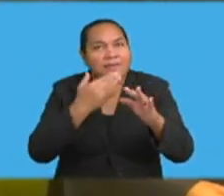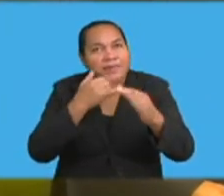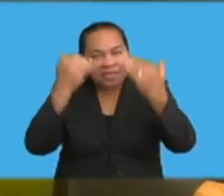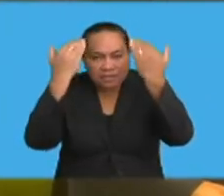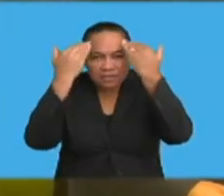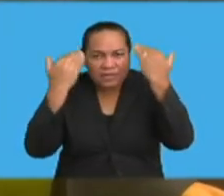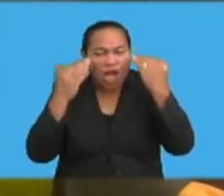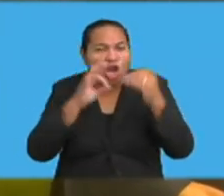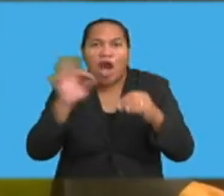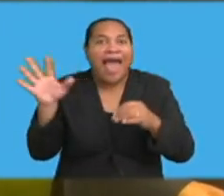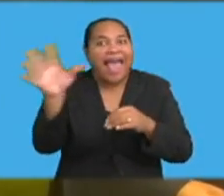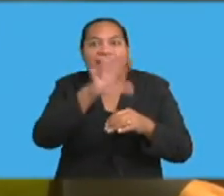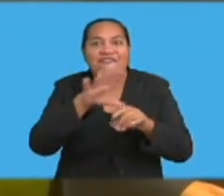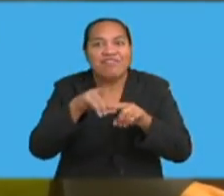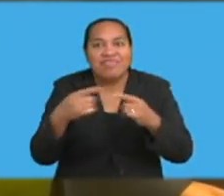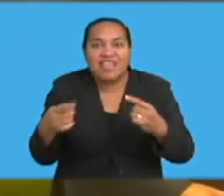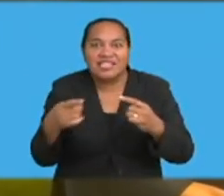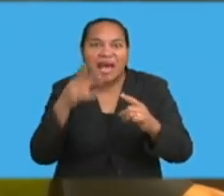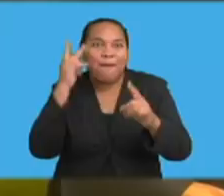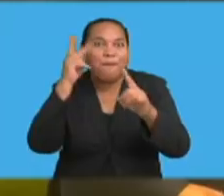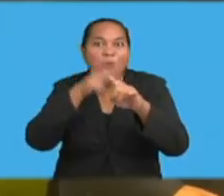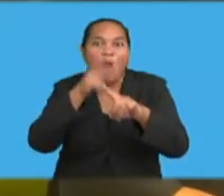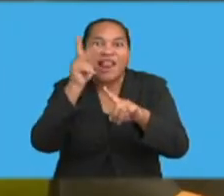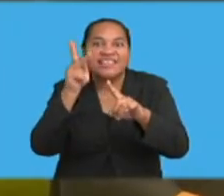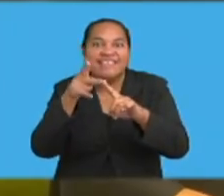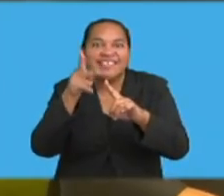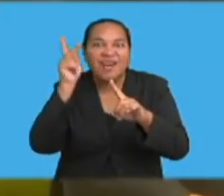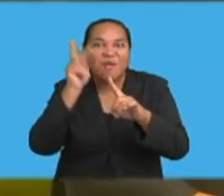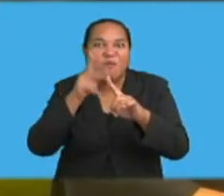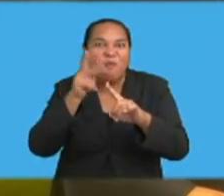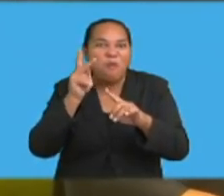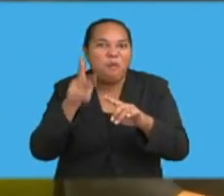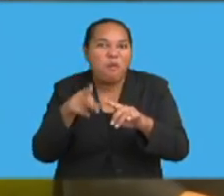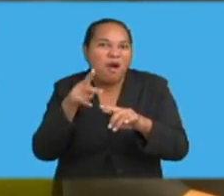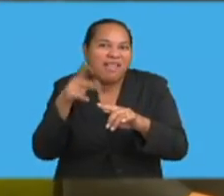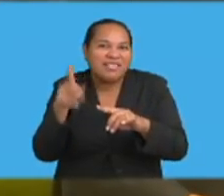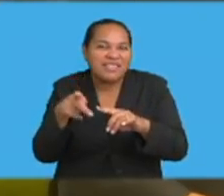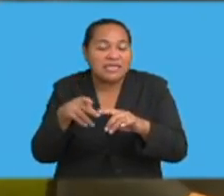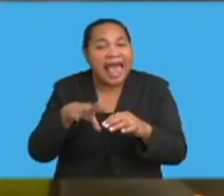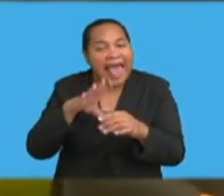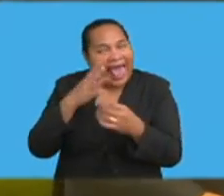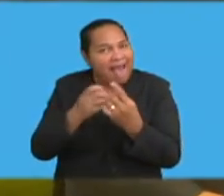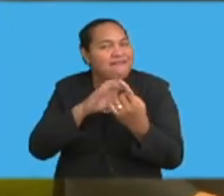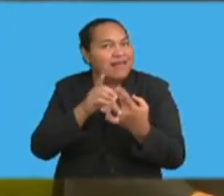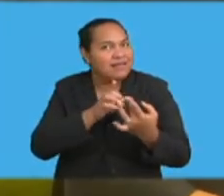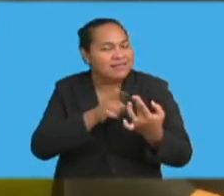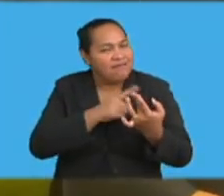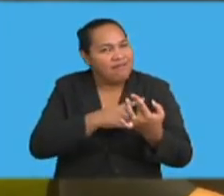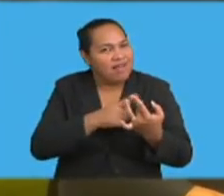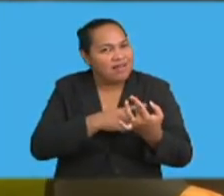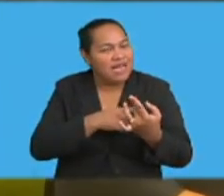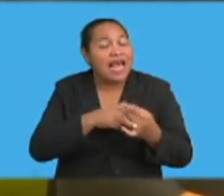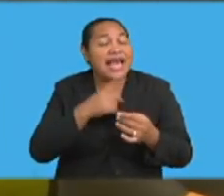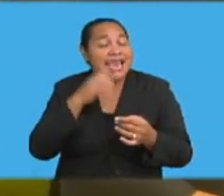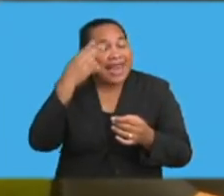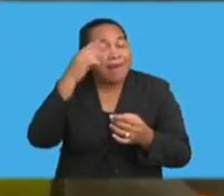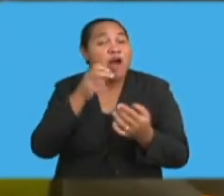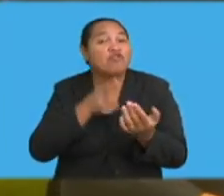not everything is politics. There is a thing called integrity. There is a thing called the truth.